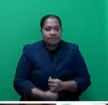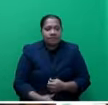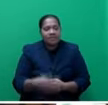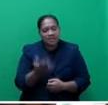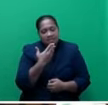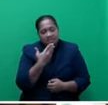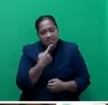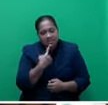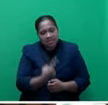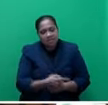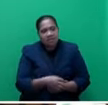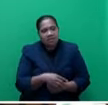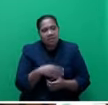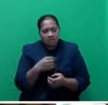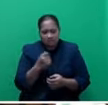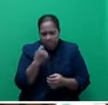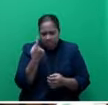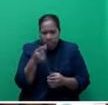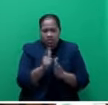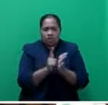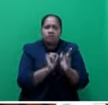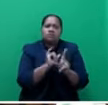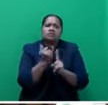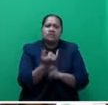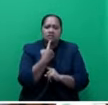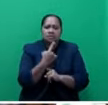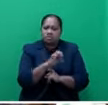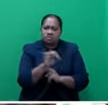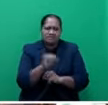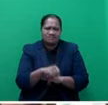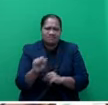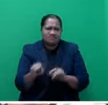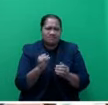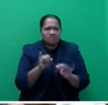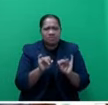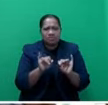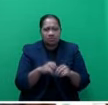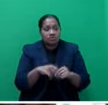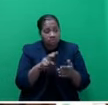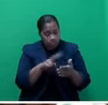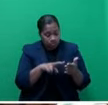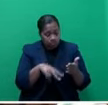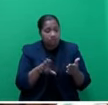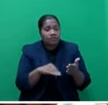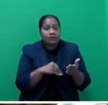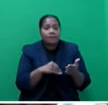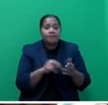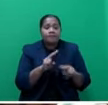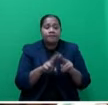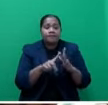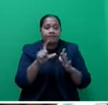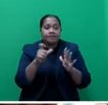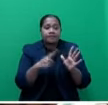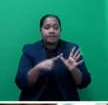know, he relies on the Law Society saying that it's not a serious matter, it's not complex. Let me read from what the